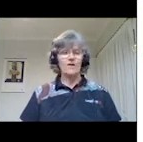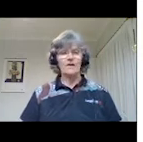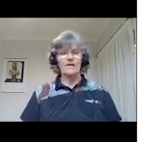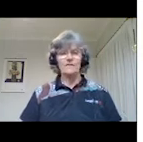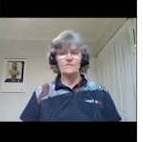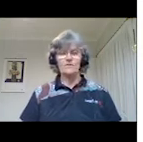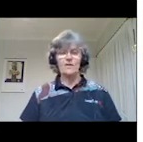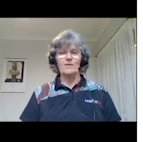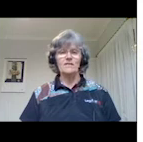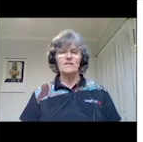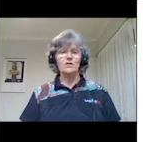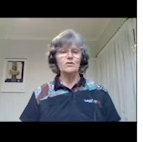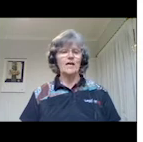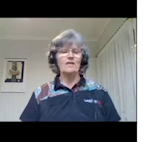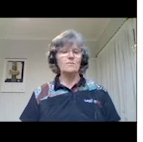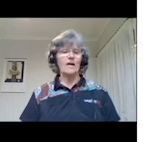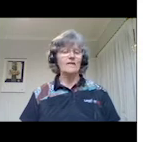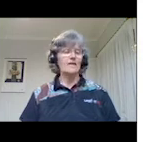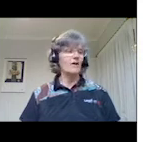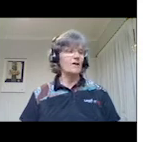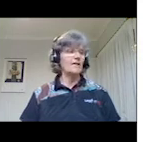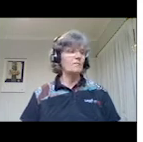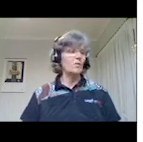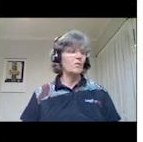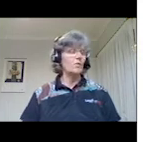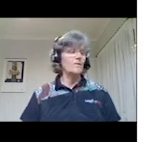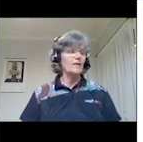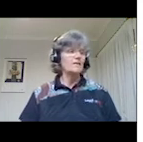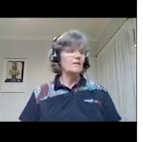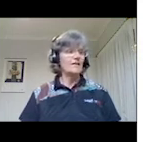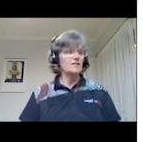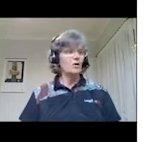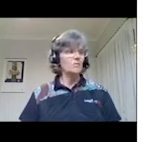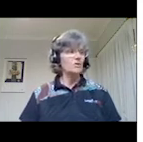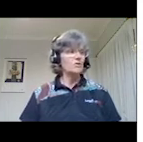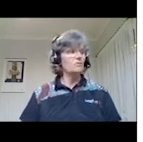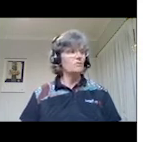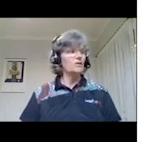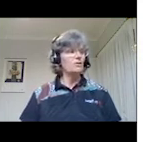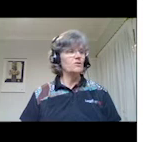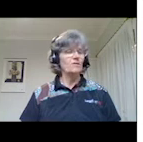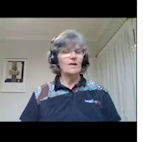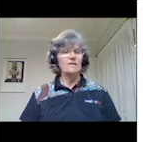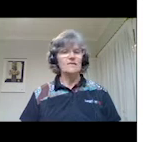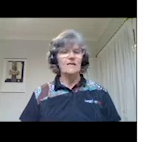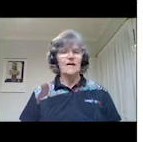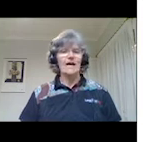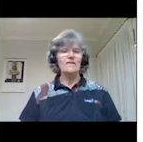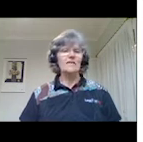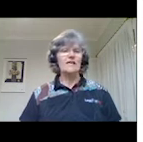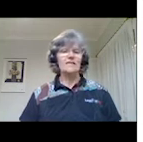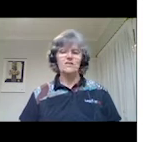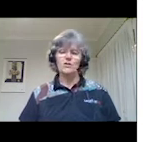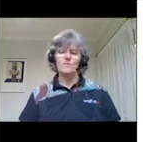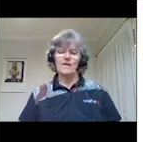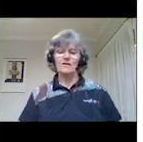the fine. So that means that you don't have to pay that fine anymore. So that's an option through Revenue New South Wales. And then